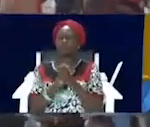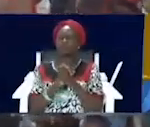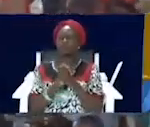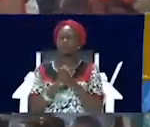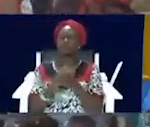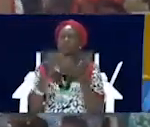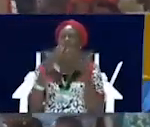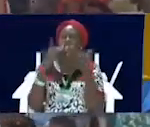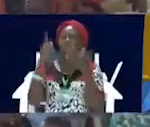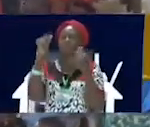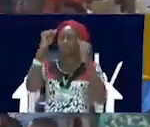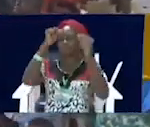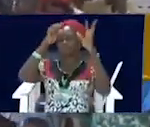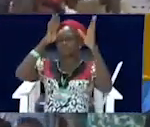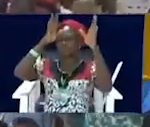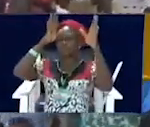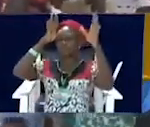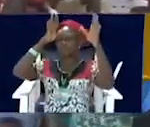Thank you, Father.